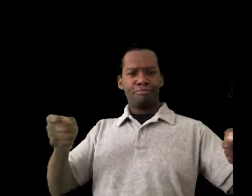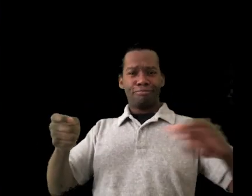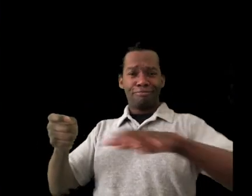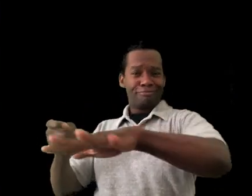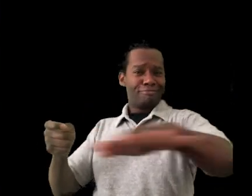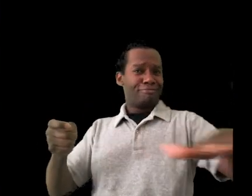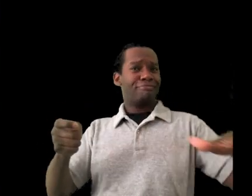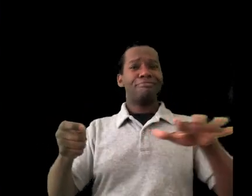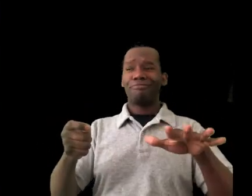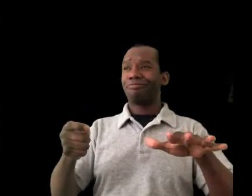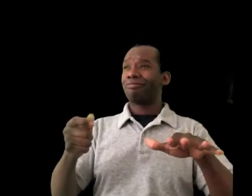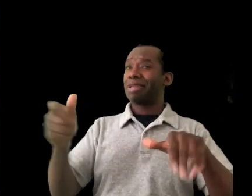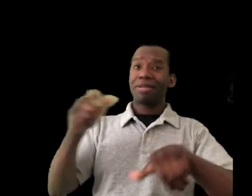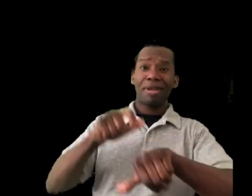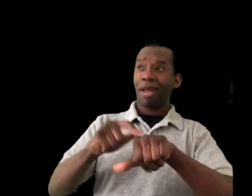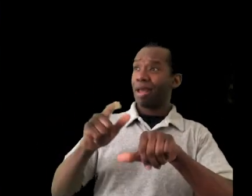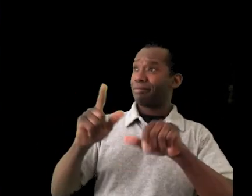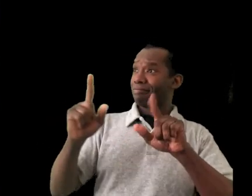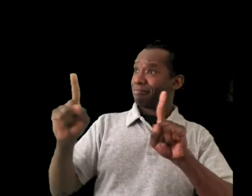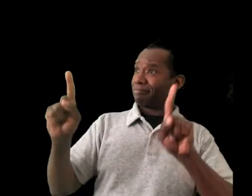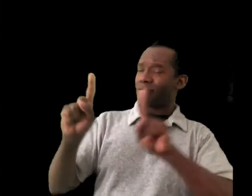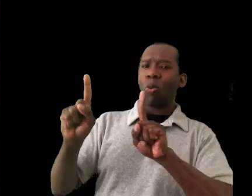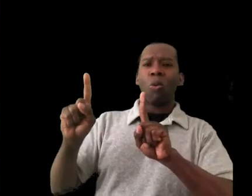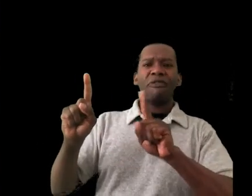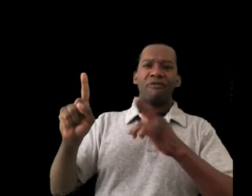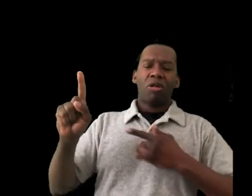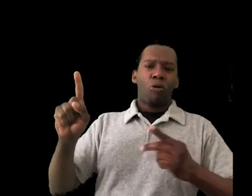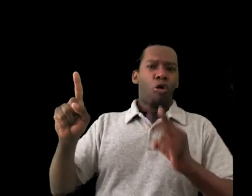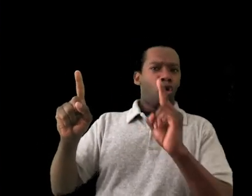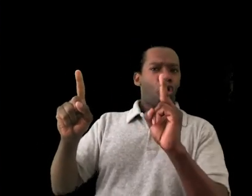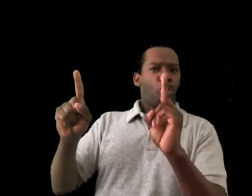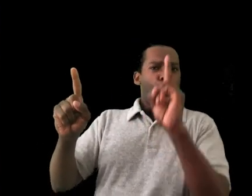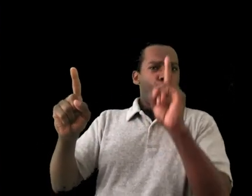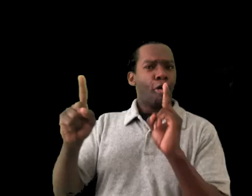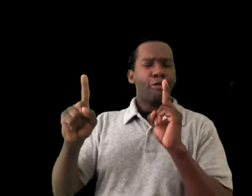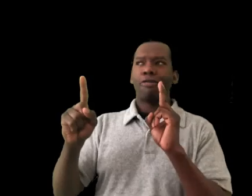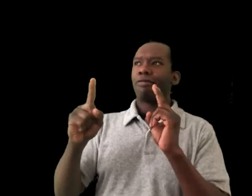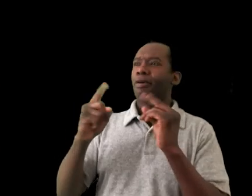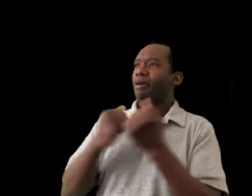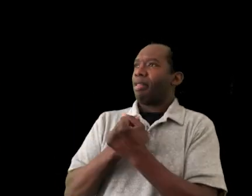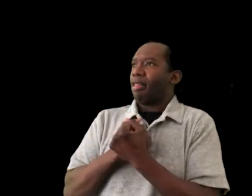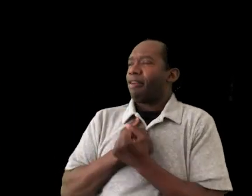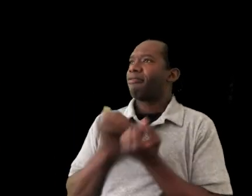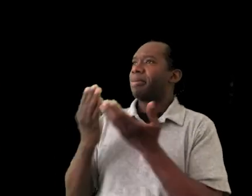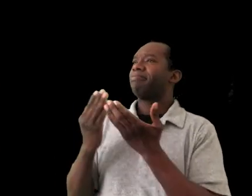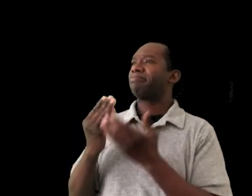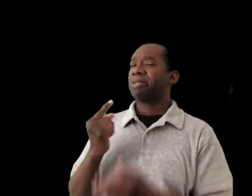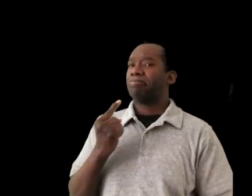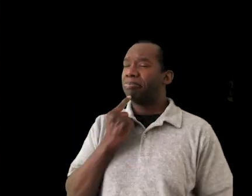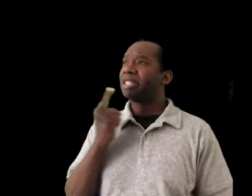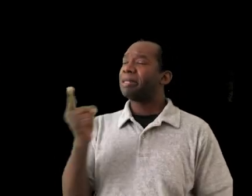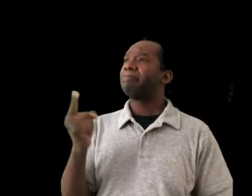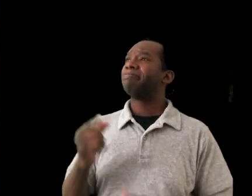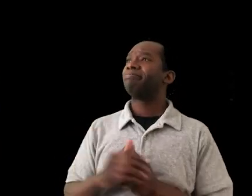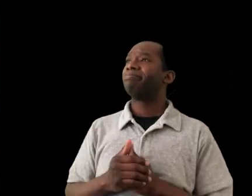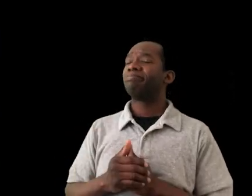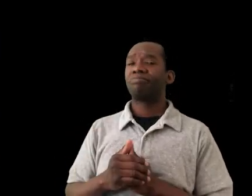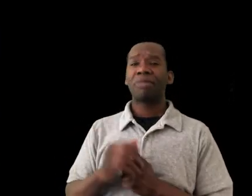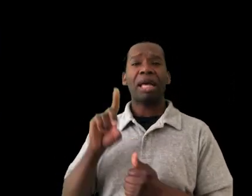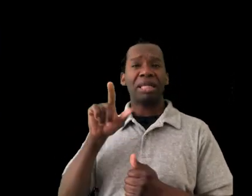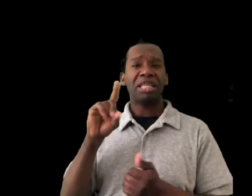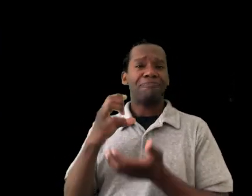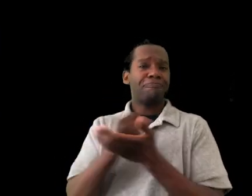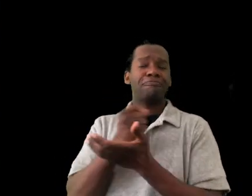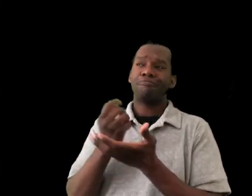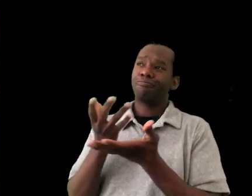me how to stand and command attention and to take up space. And I would be honored